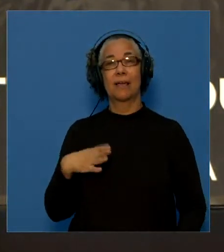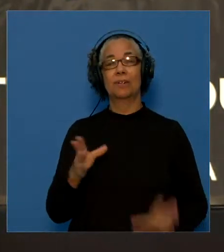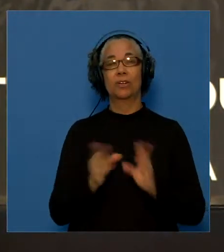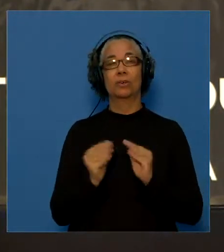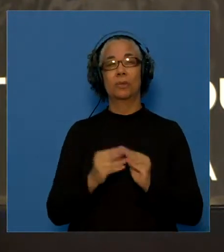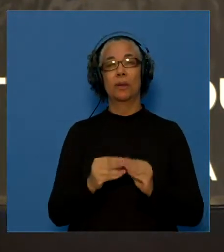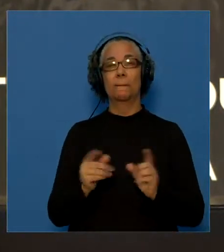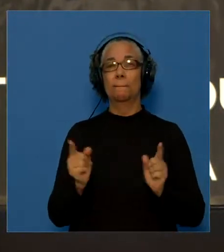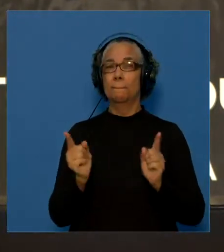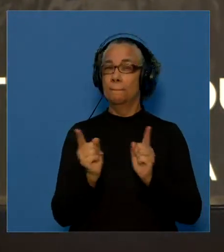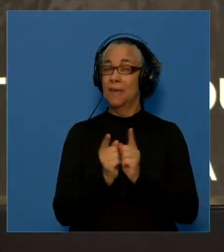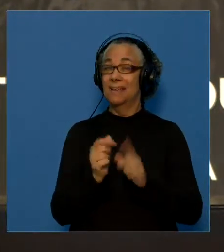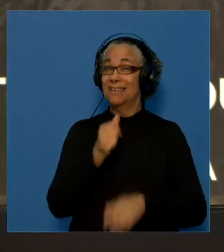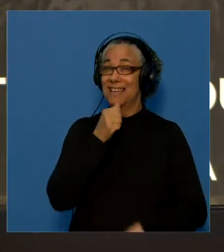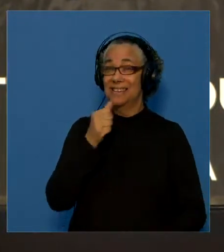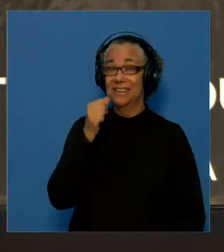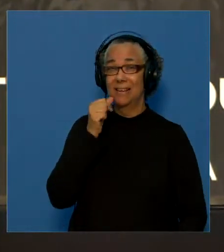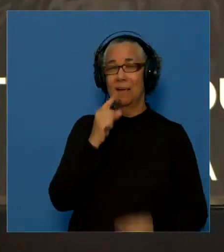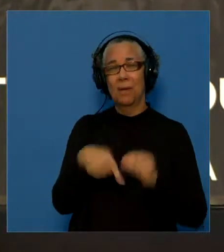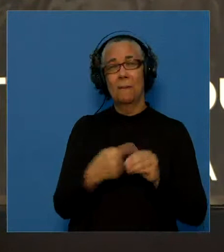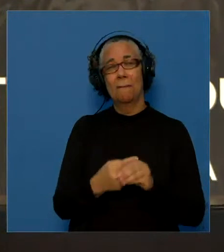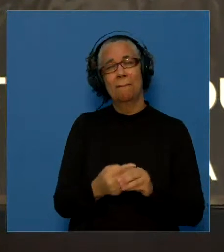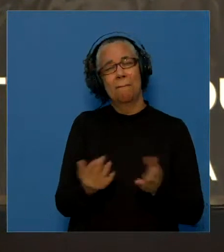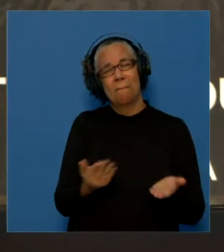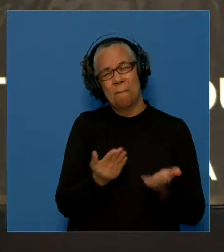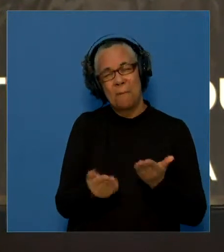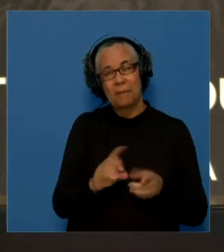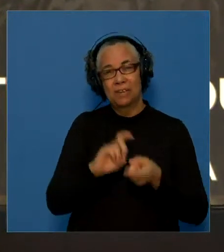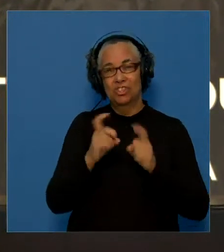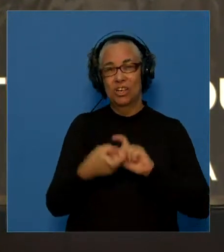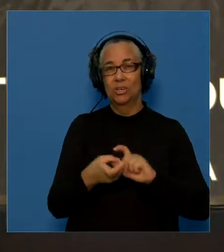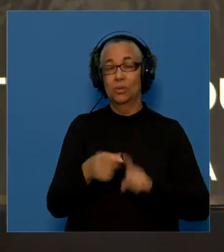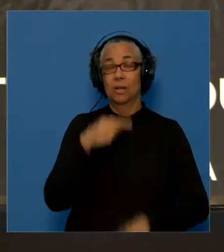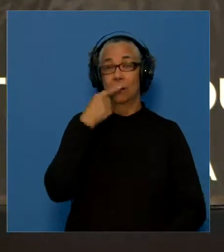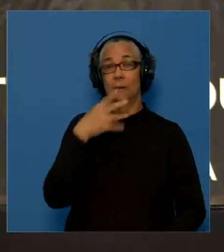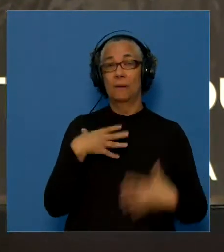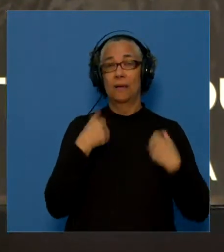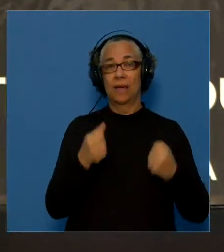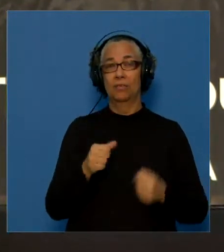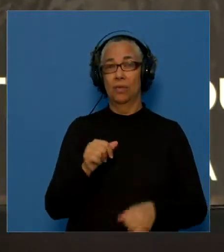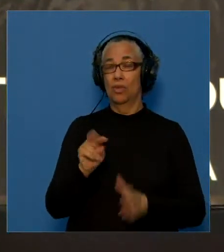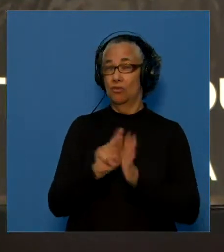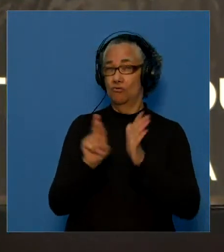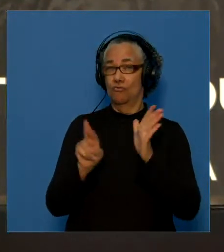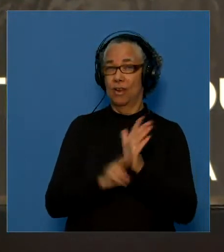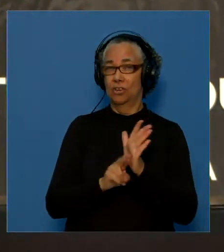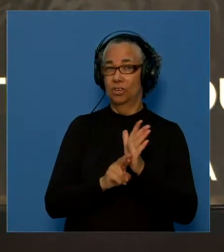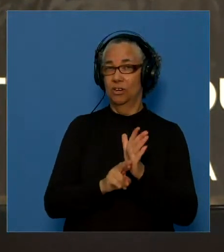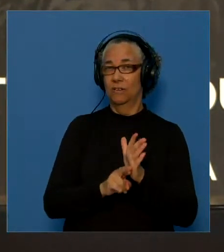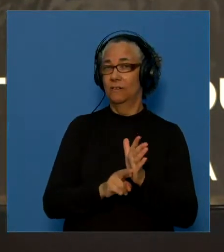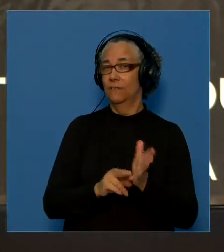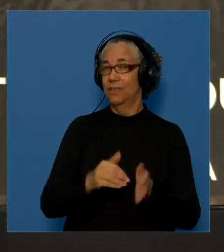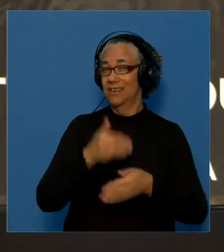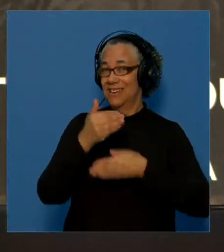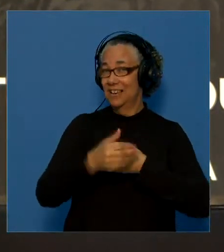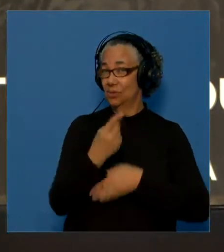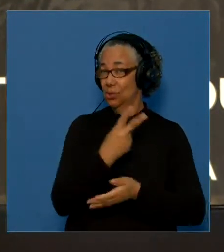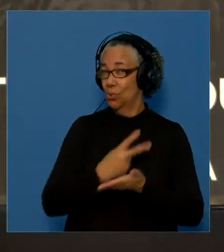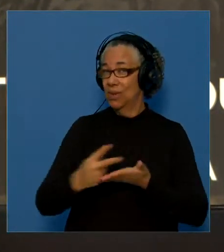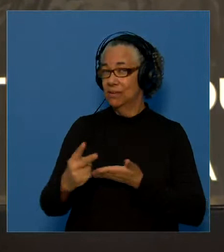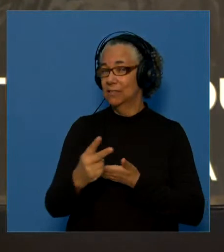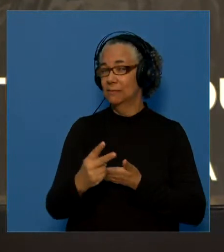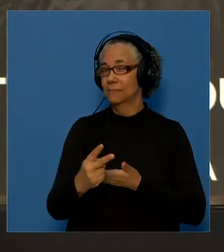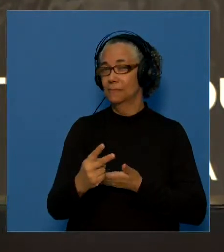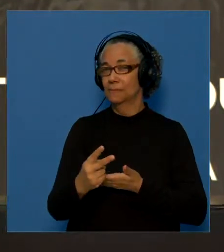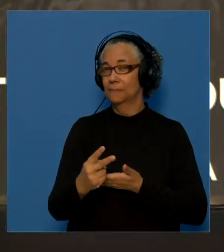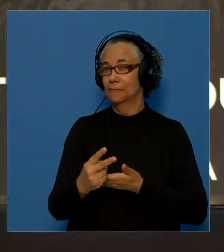discuss possible changes to the public health emergency regulations that will be in place for the next 2 weeks. There